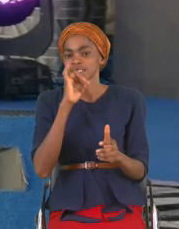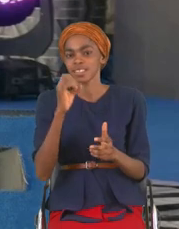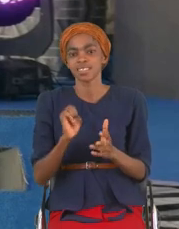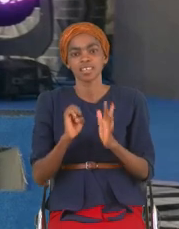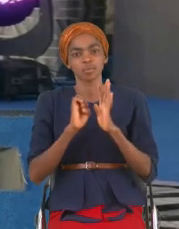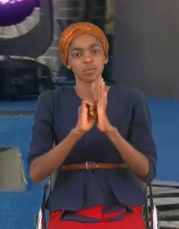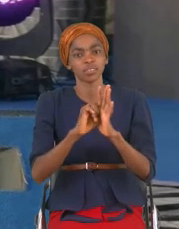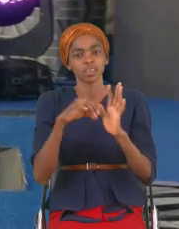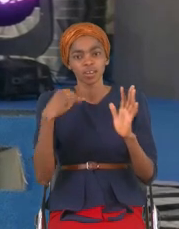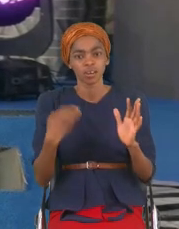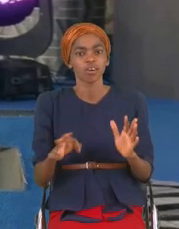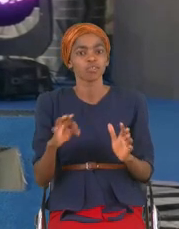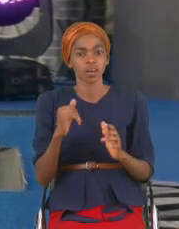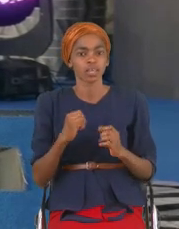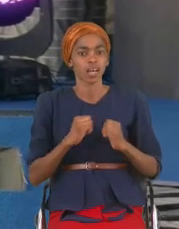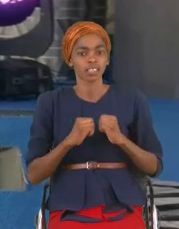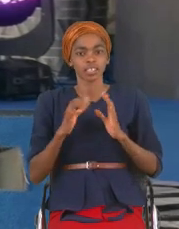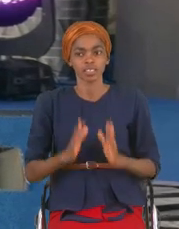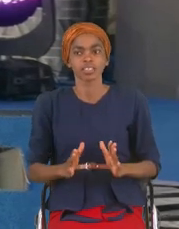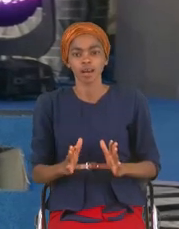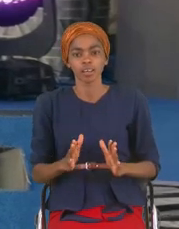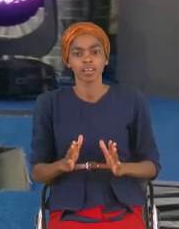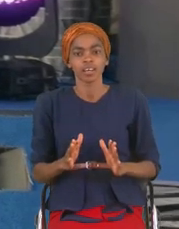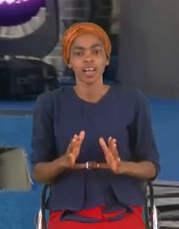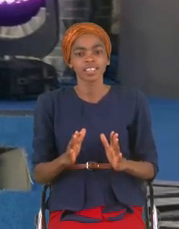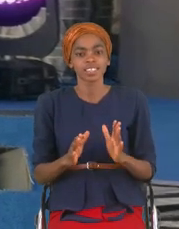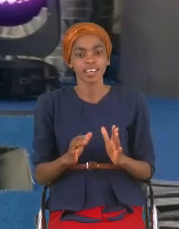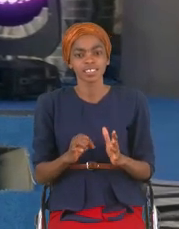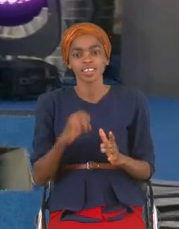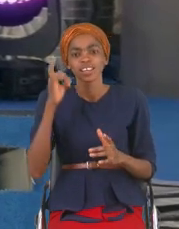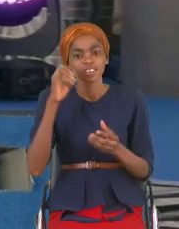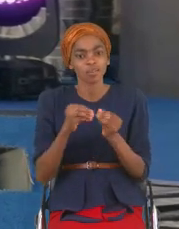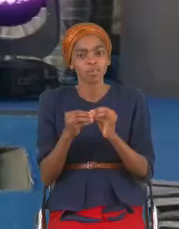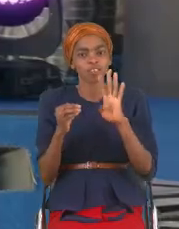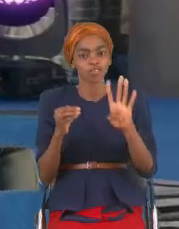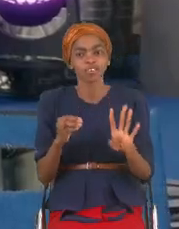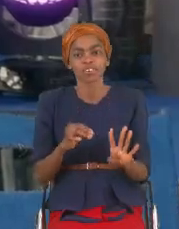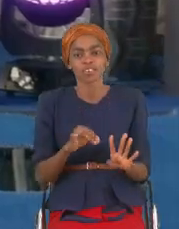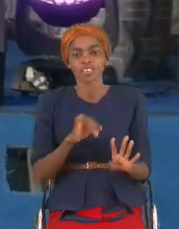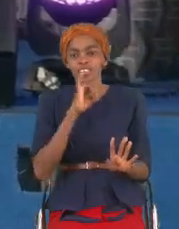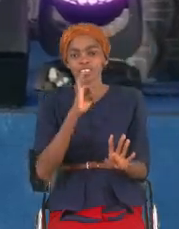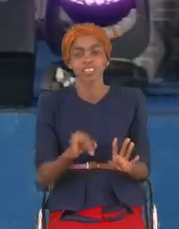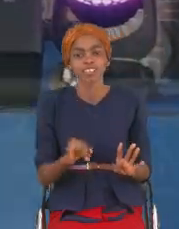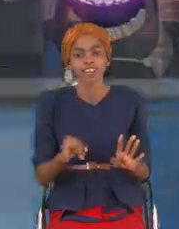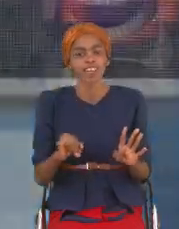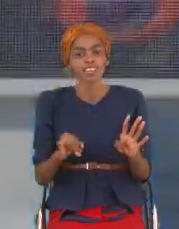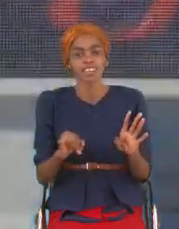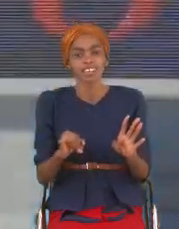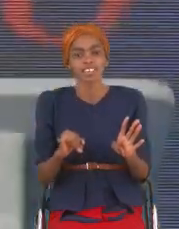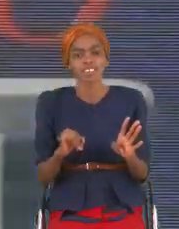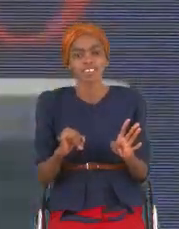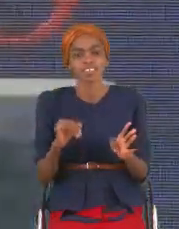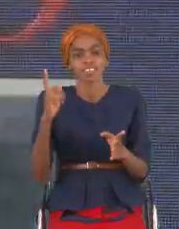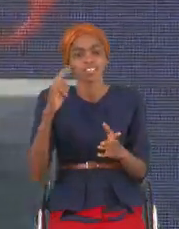an athlete. Number four, the model of a farmer. Number one, the model